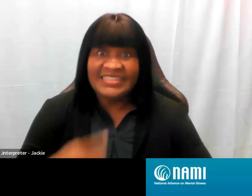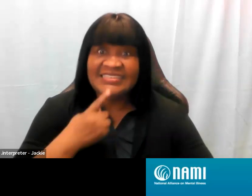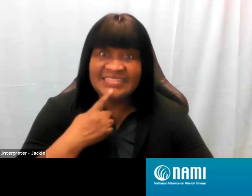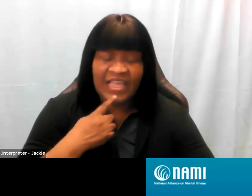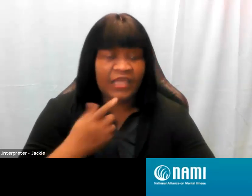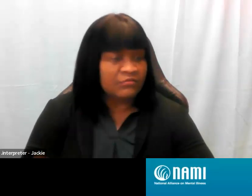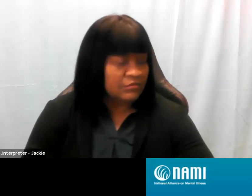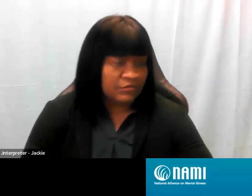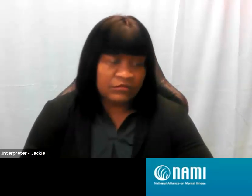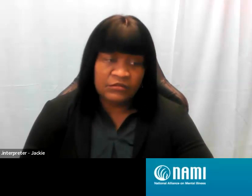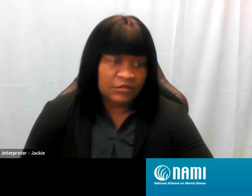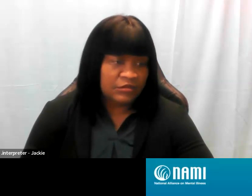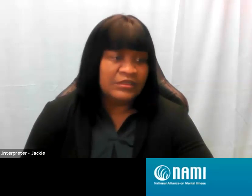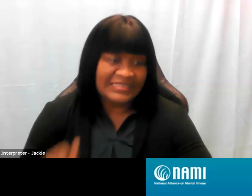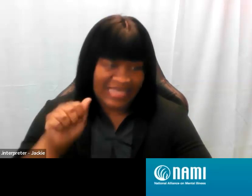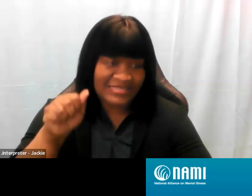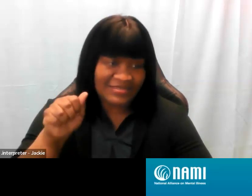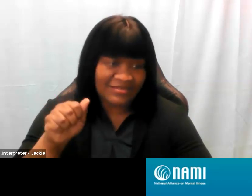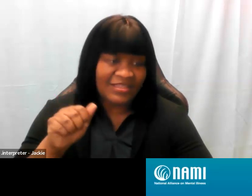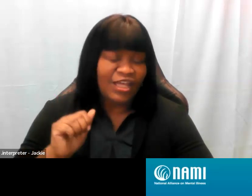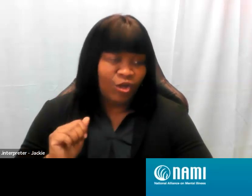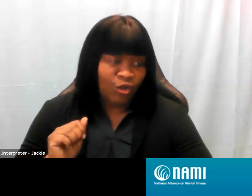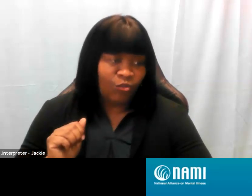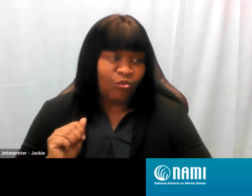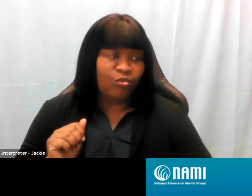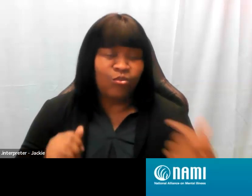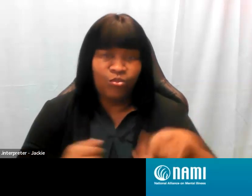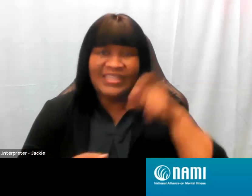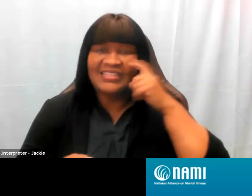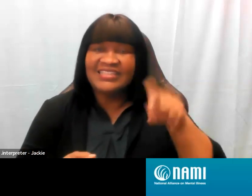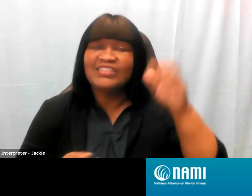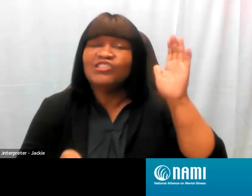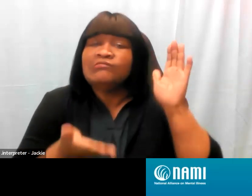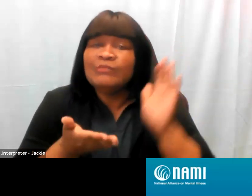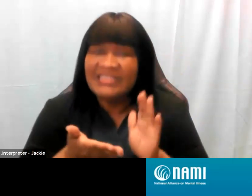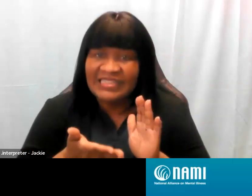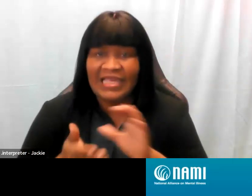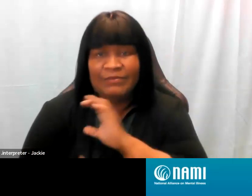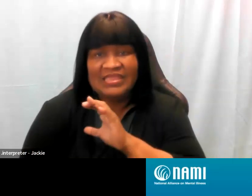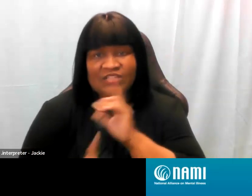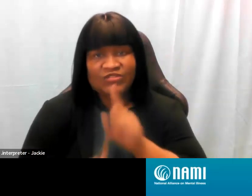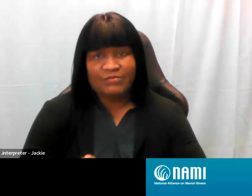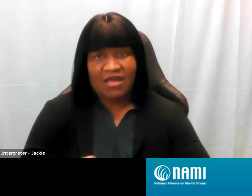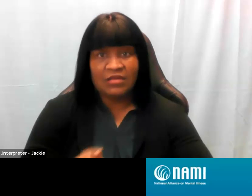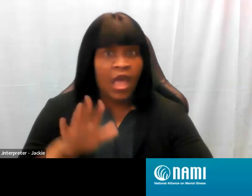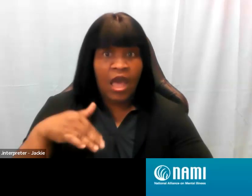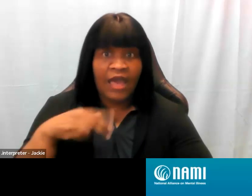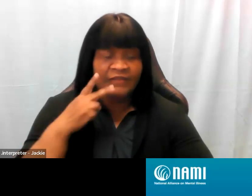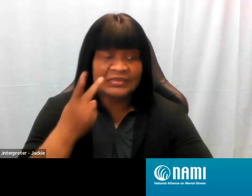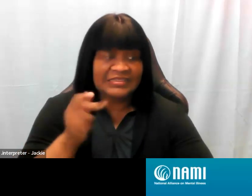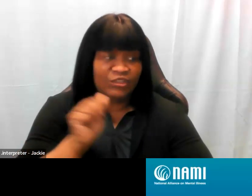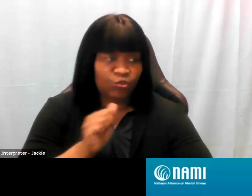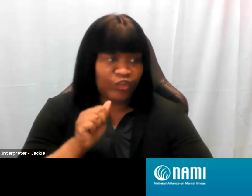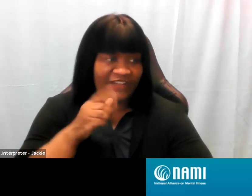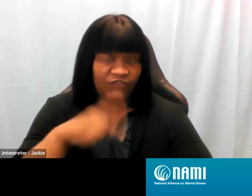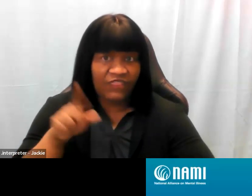there was almost consensus that, yeah, we need to mitigate police response. And I am not seeing working